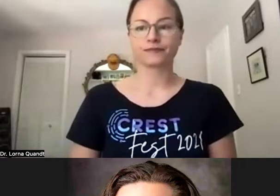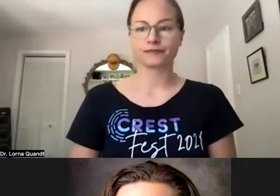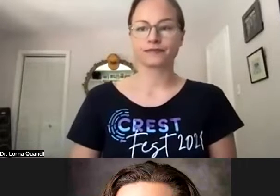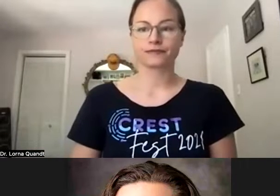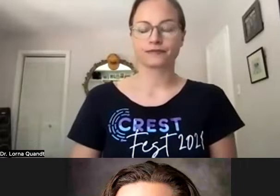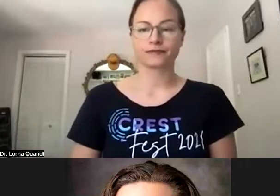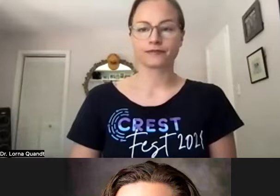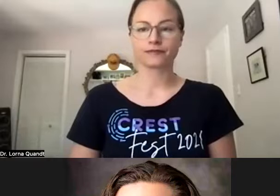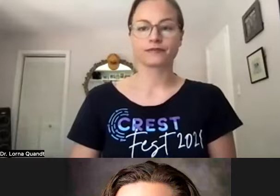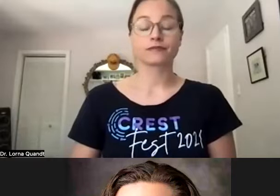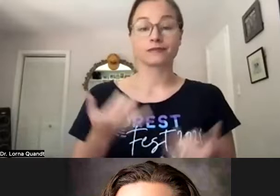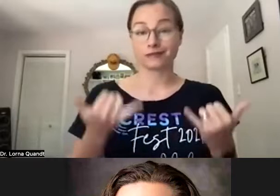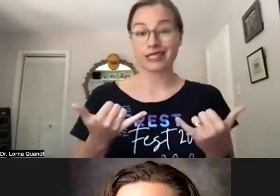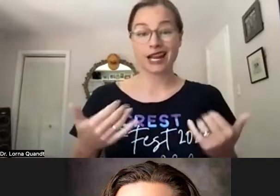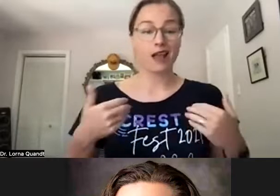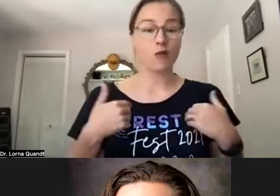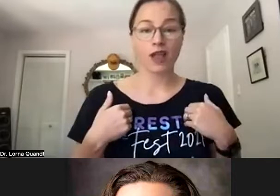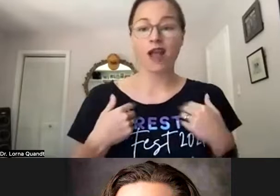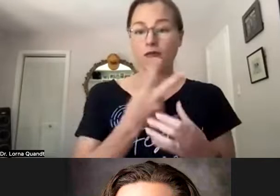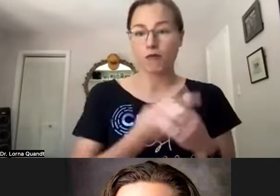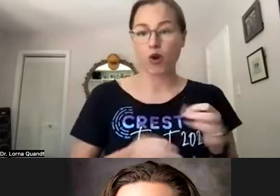well as live captioning.